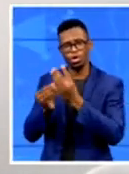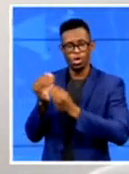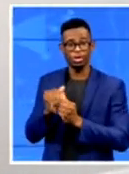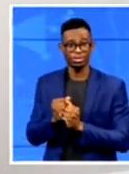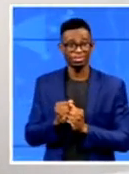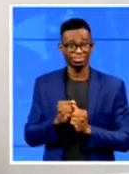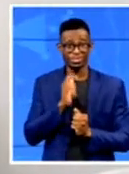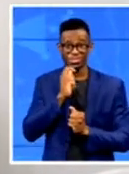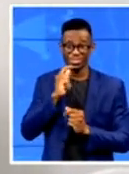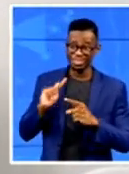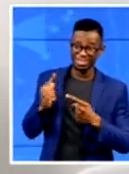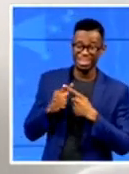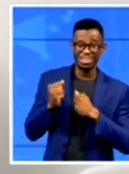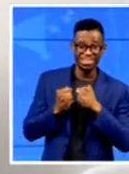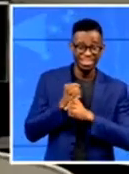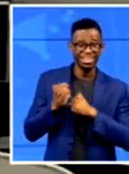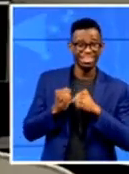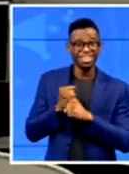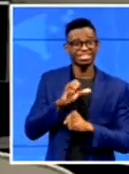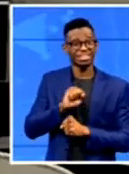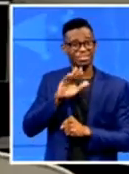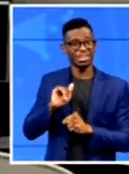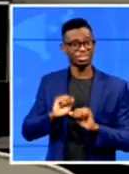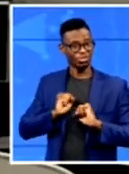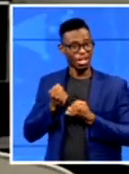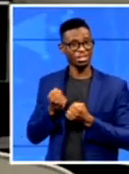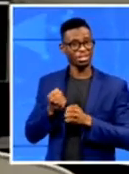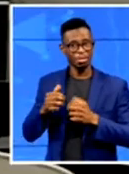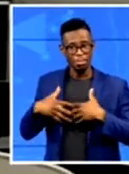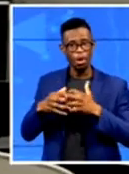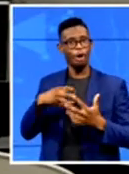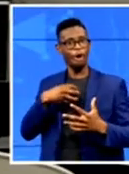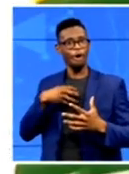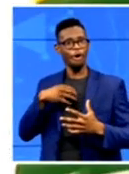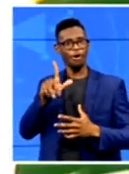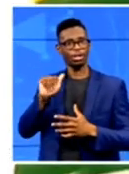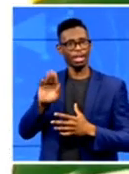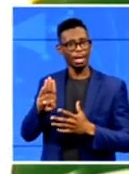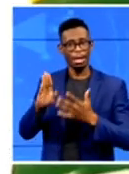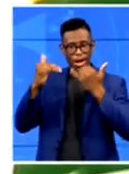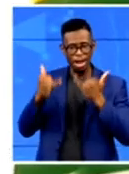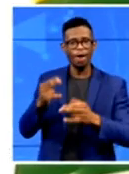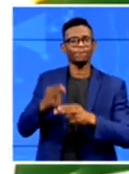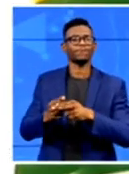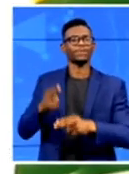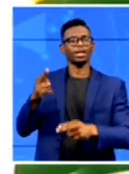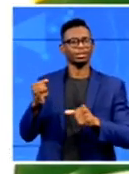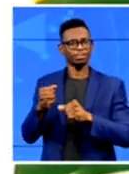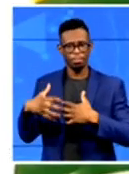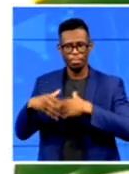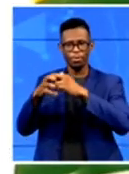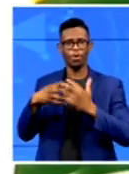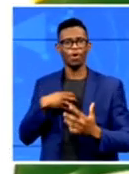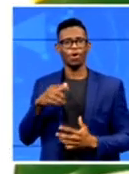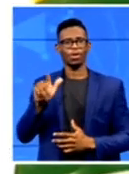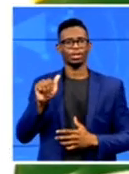of proper technologies, but these world-class labs will now bridge that gap. These initiatives locate clearly within